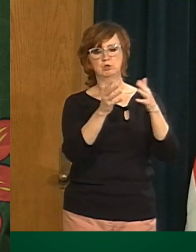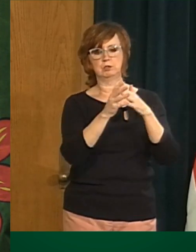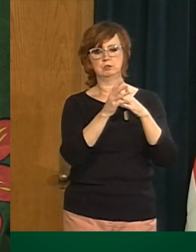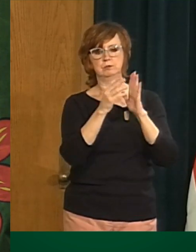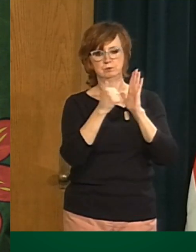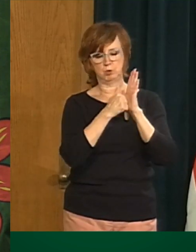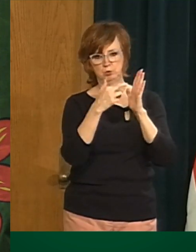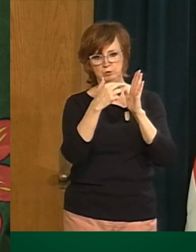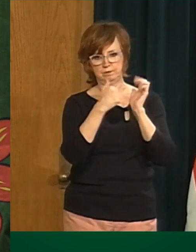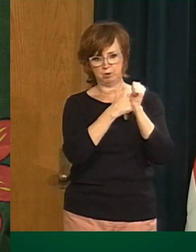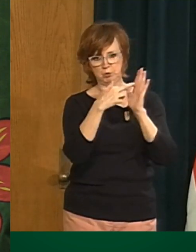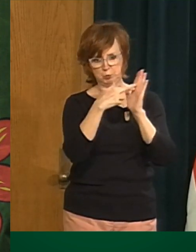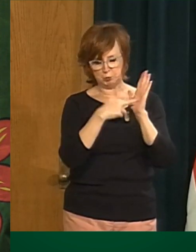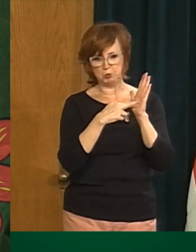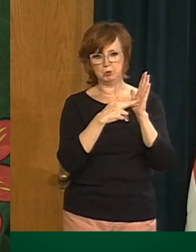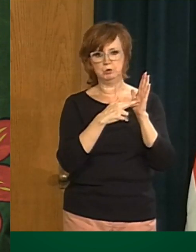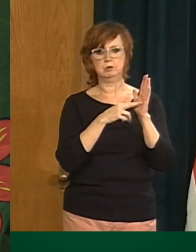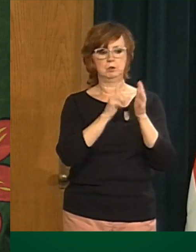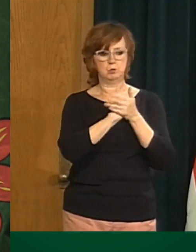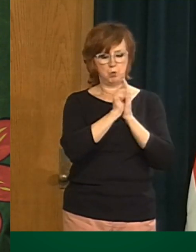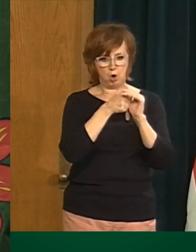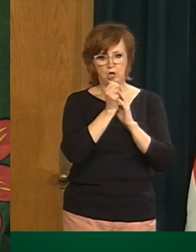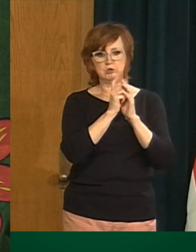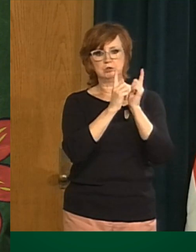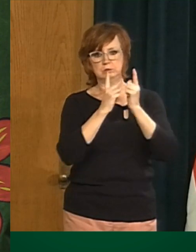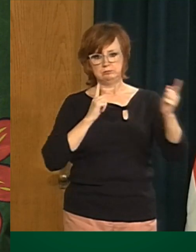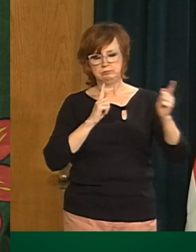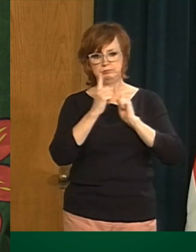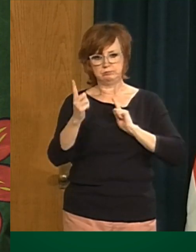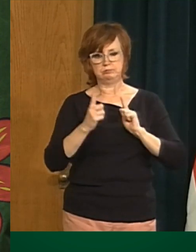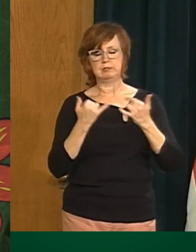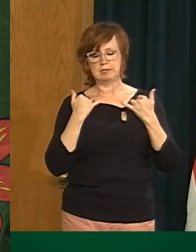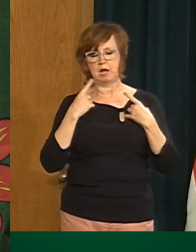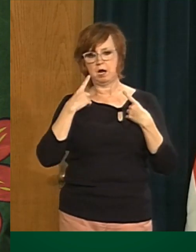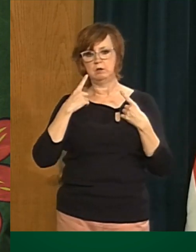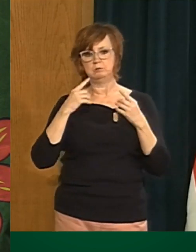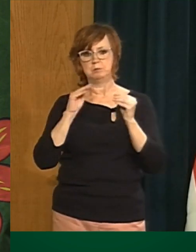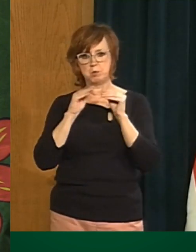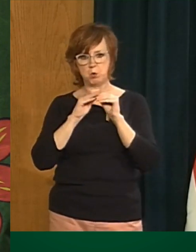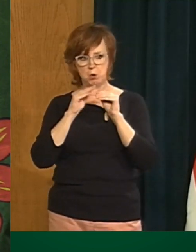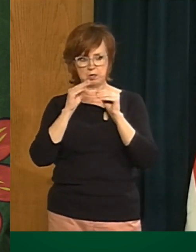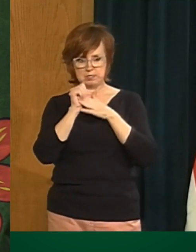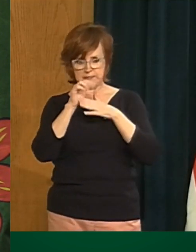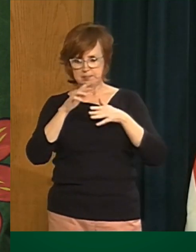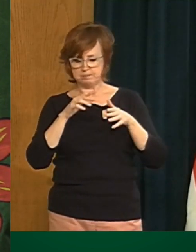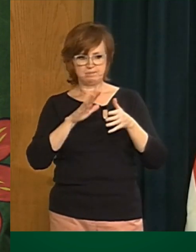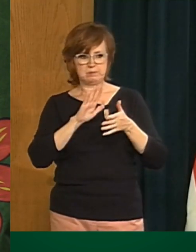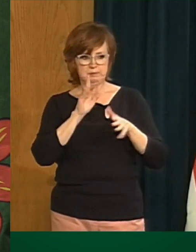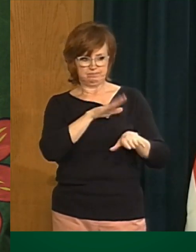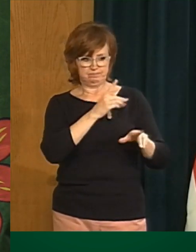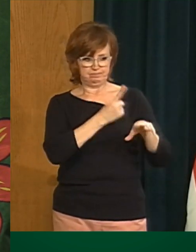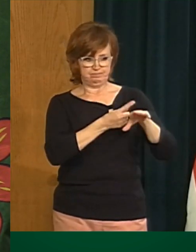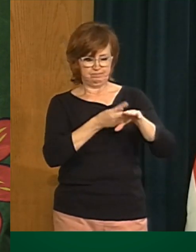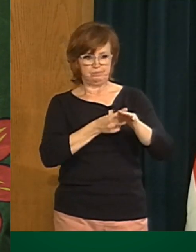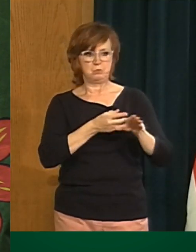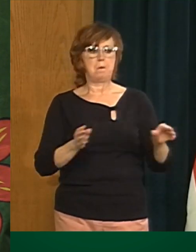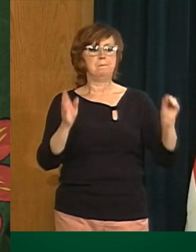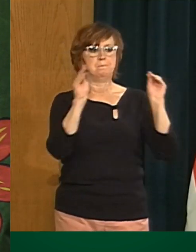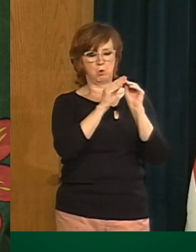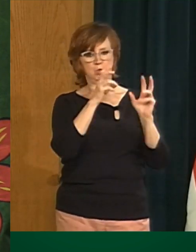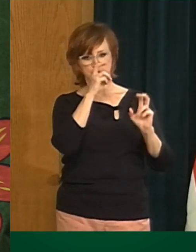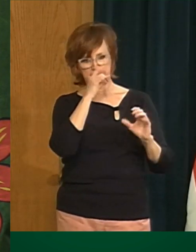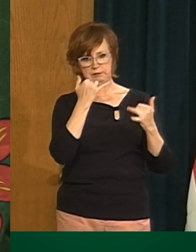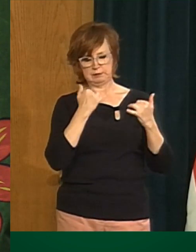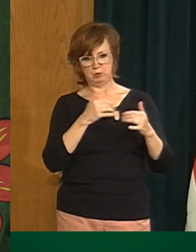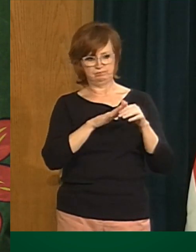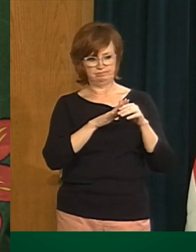say, been fully supportive and enhanced by local leadership in all of our northern communities. The awareness most